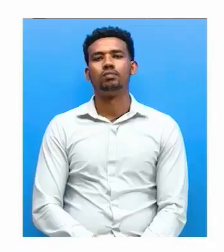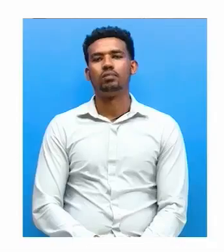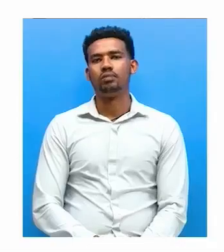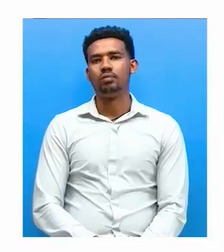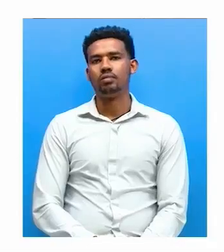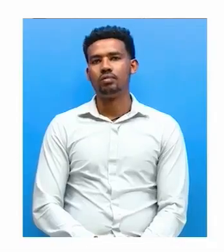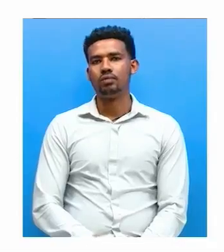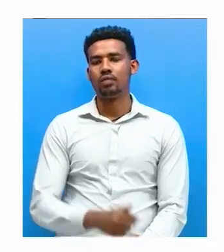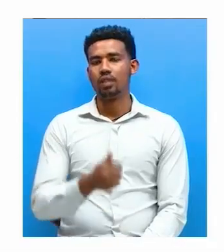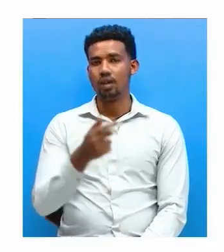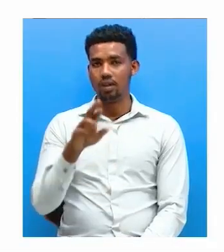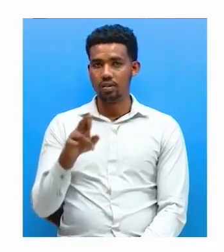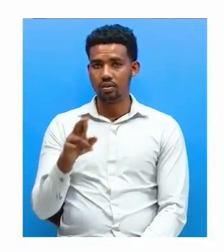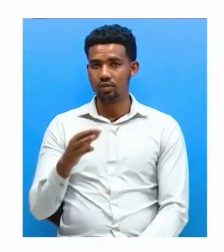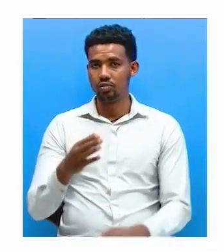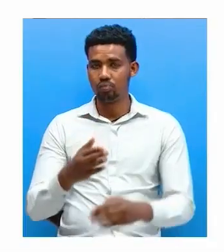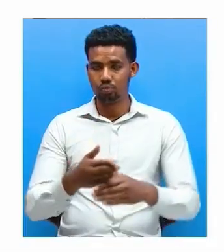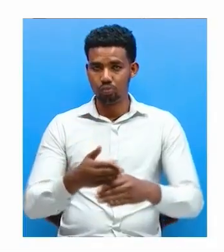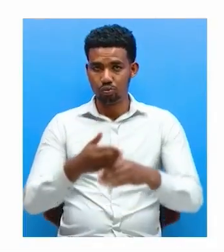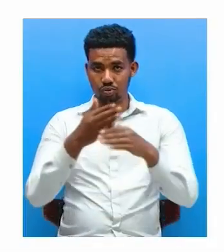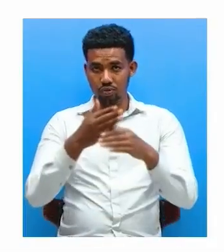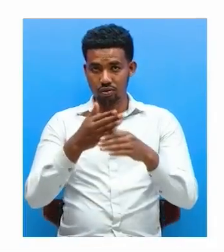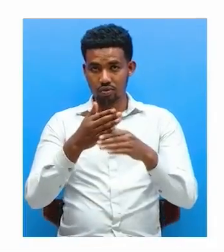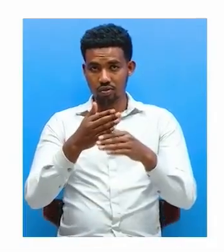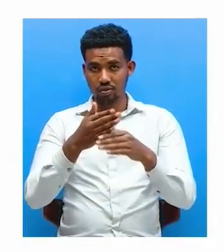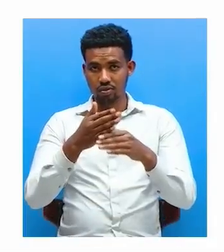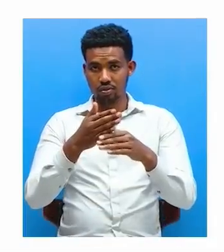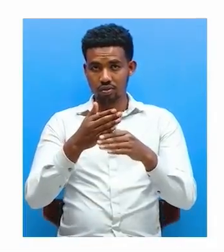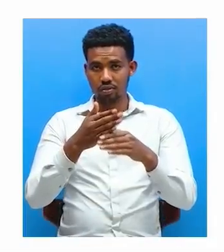are building